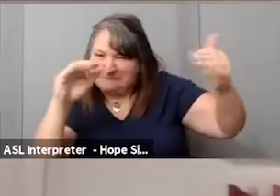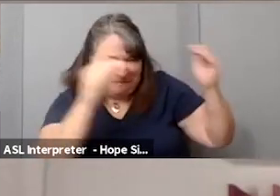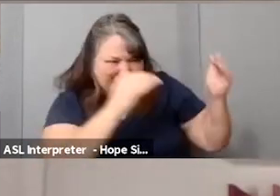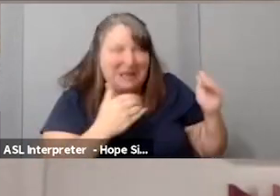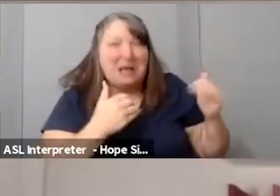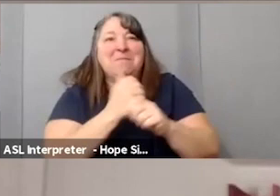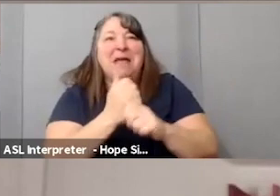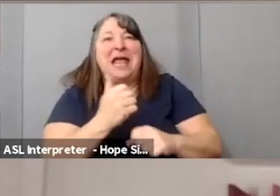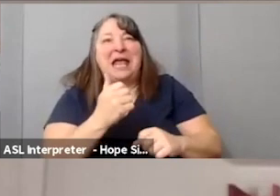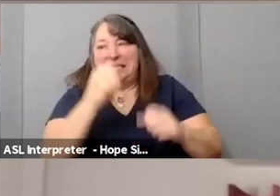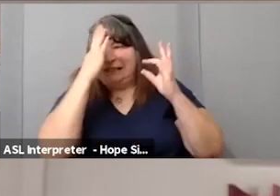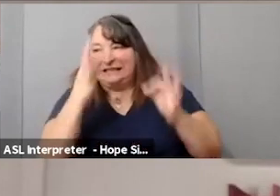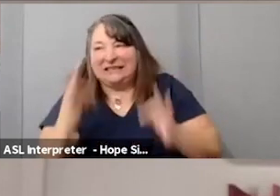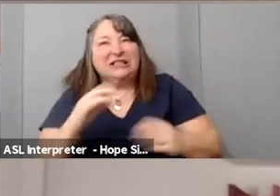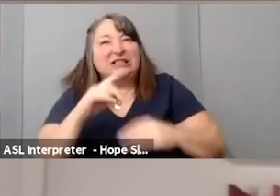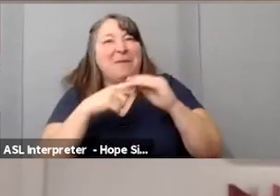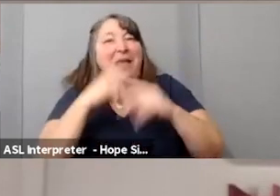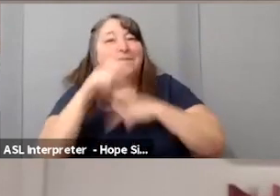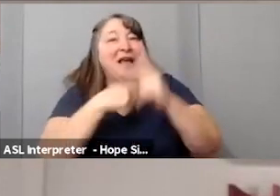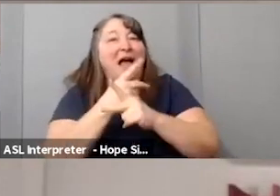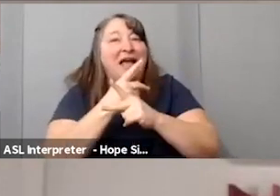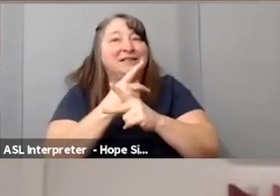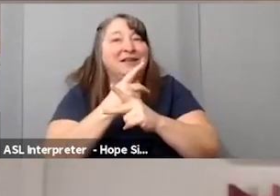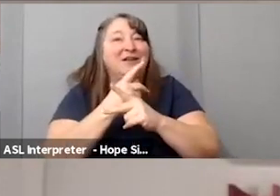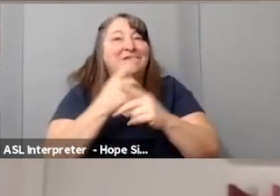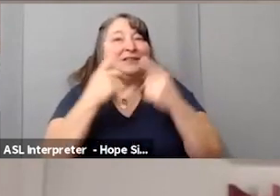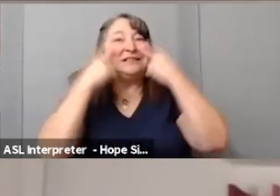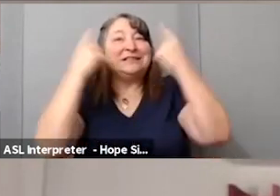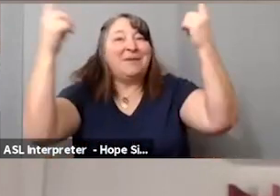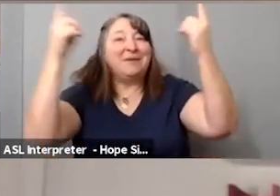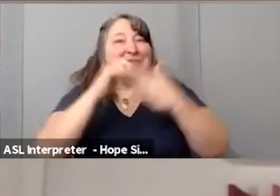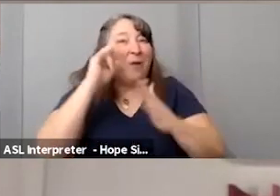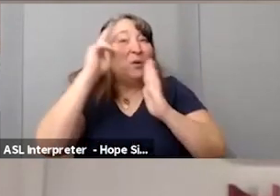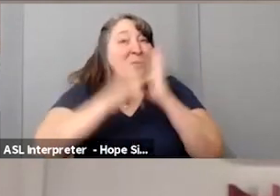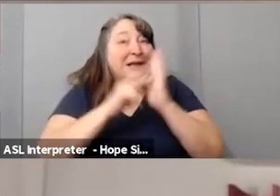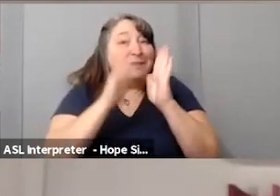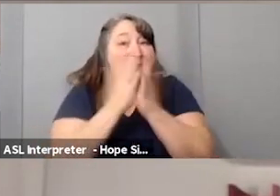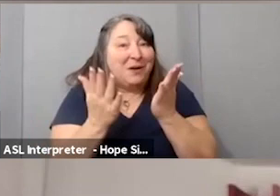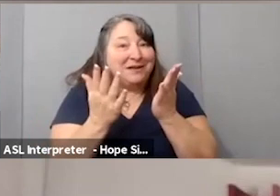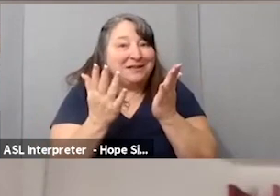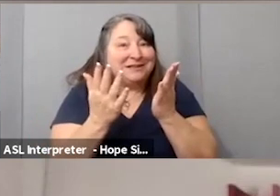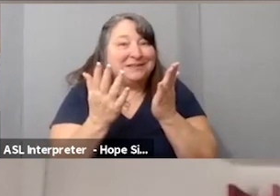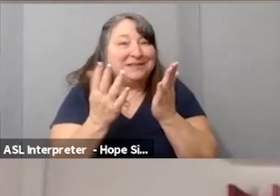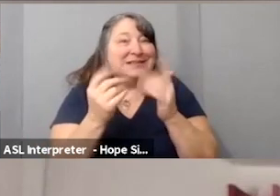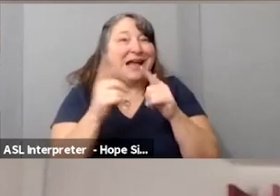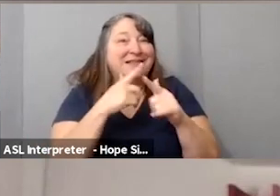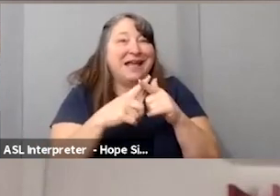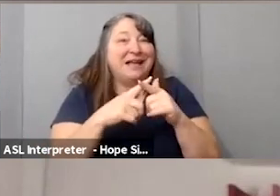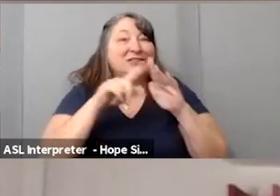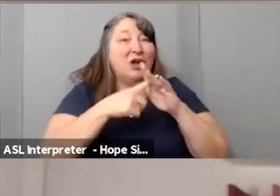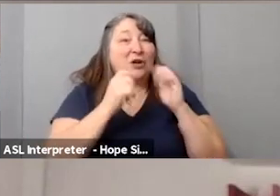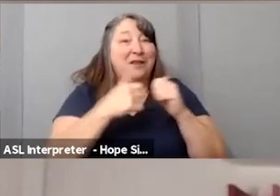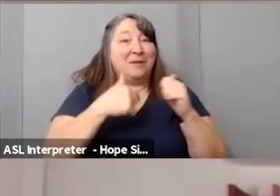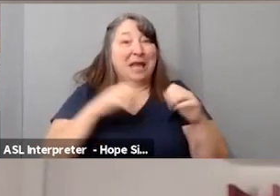kind of celebrities who would be reading the books and the books and what they meant themselves. So that started originally with, just me hosting, and then